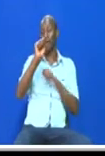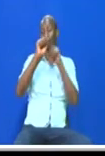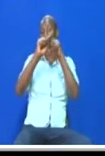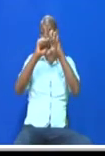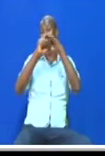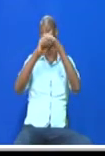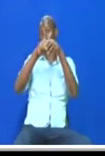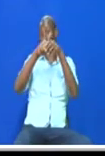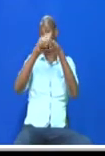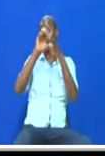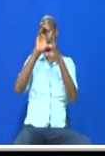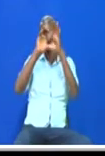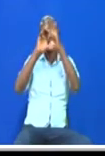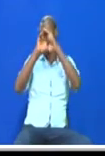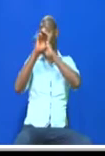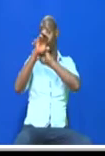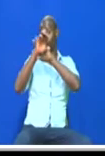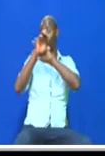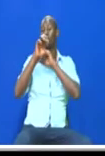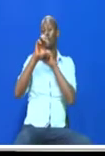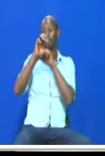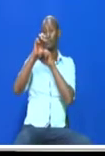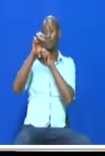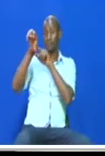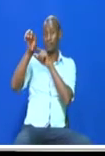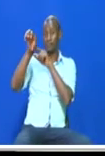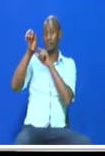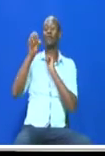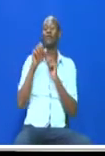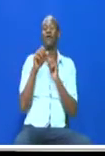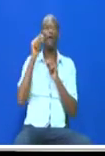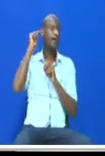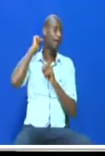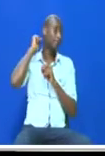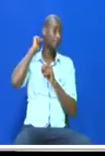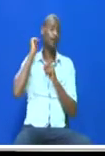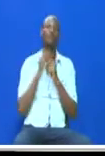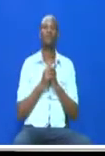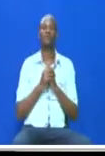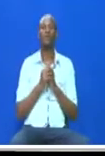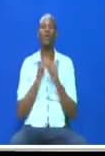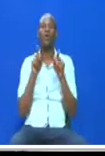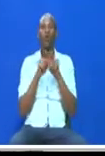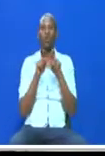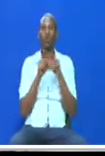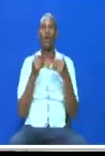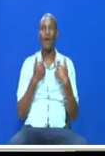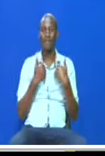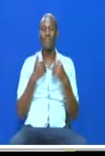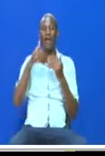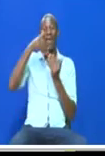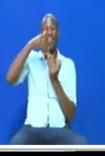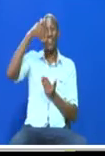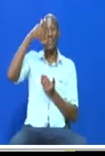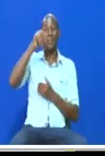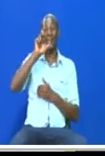length where we have the retina. Another cause of myopia is when we have a thick